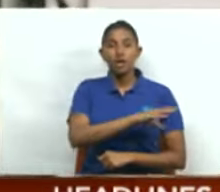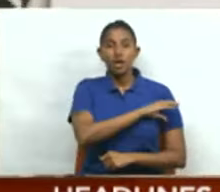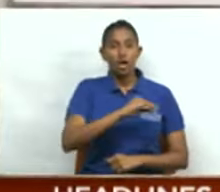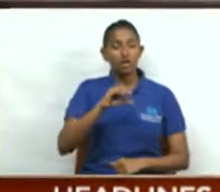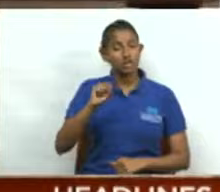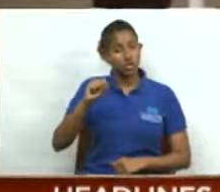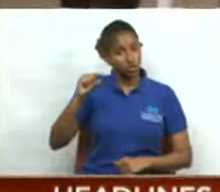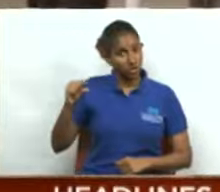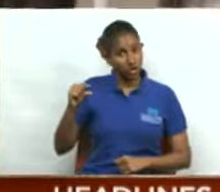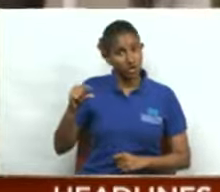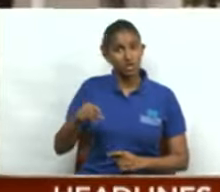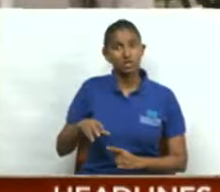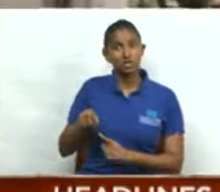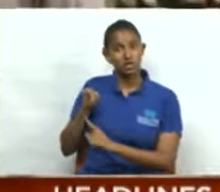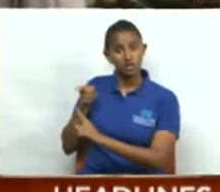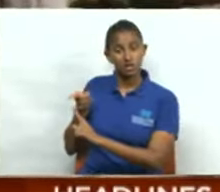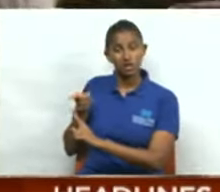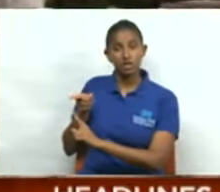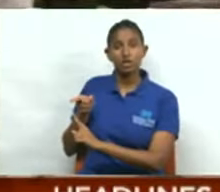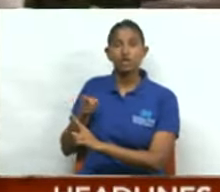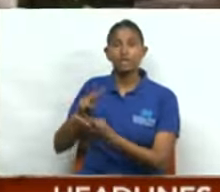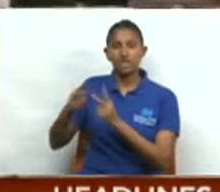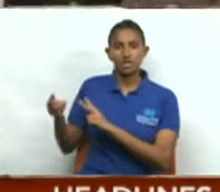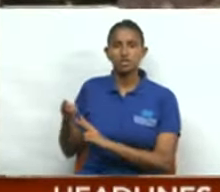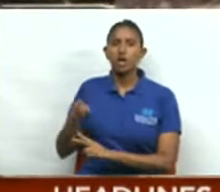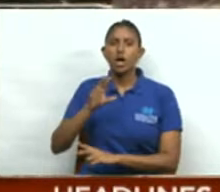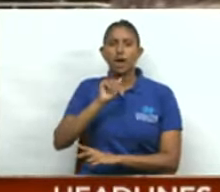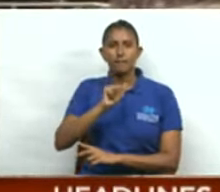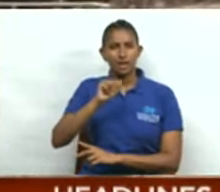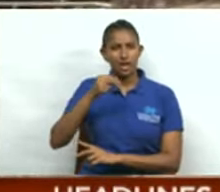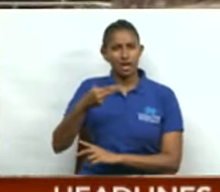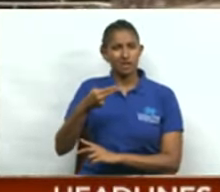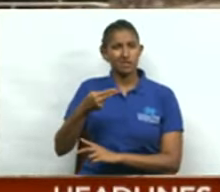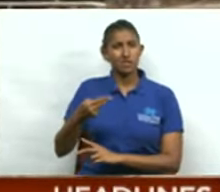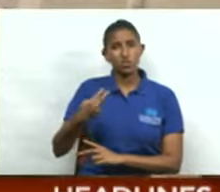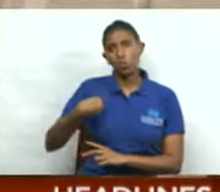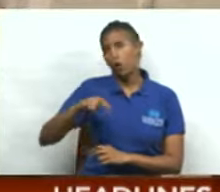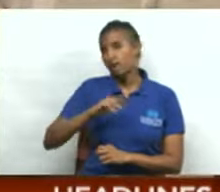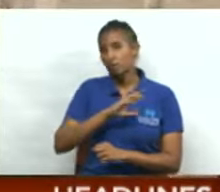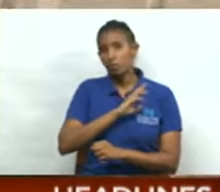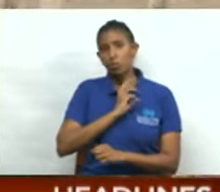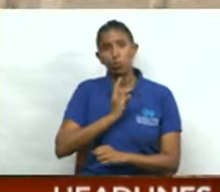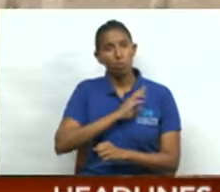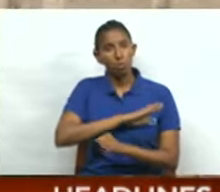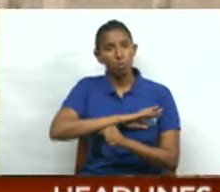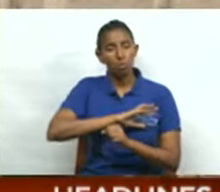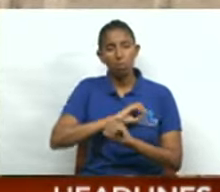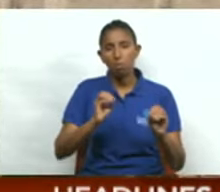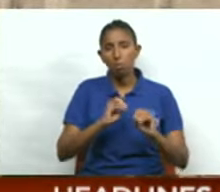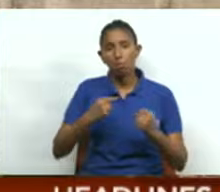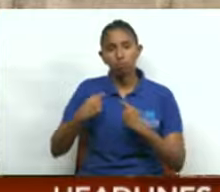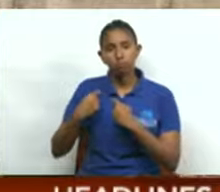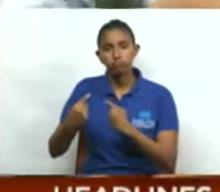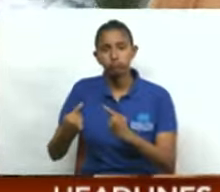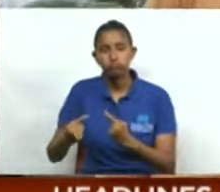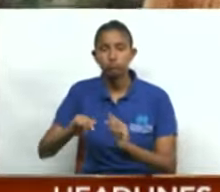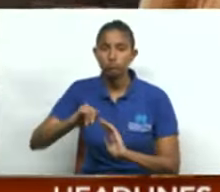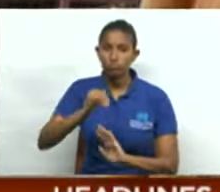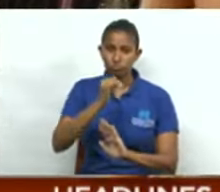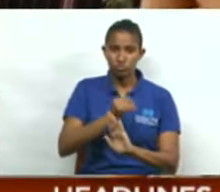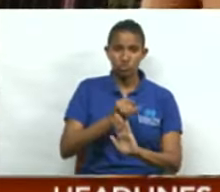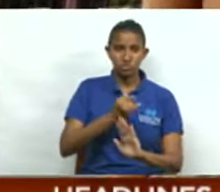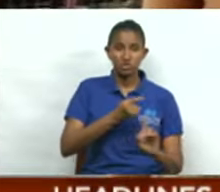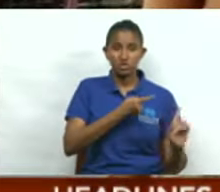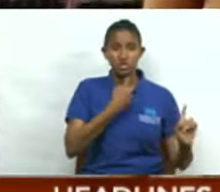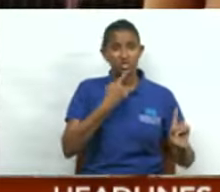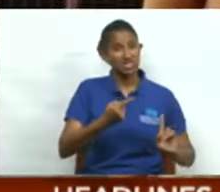specifically in the Babwande village, Amina Hanif has had no water since January. She says she cannot even send her children to school